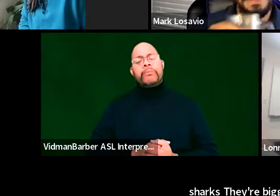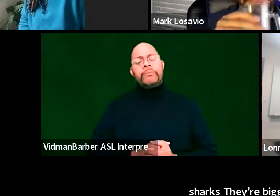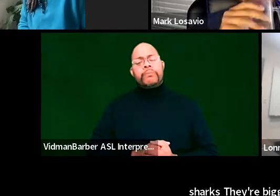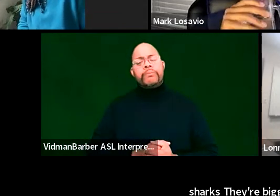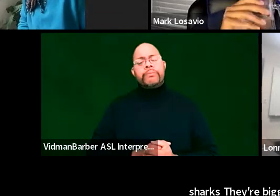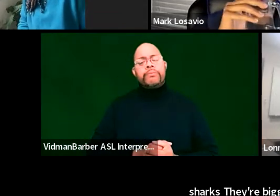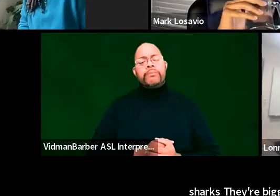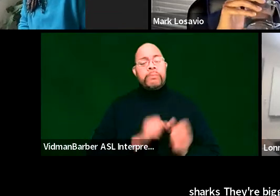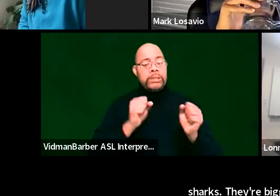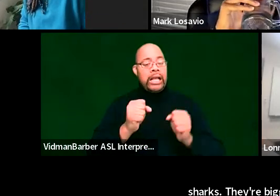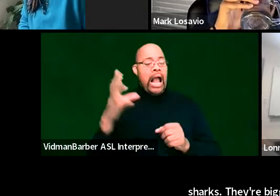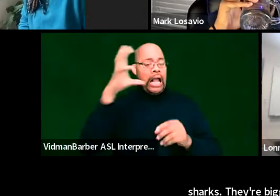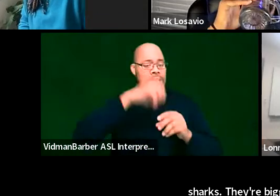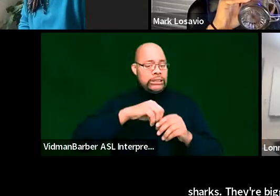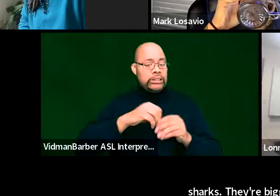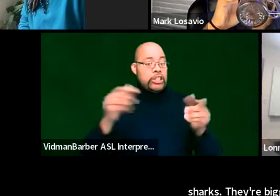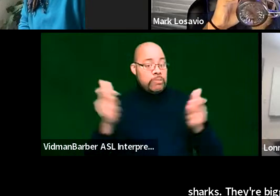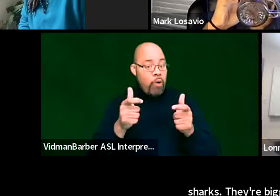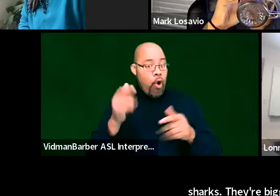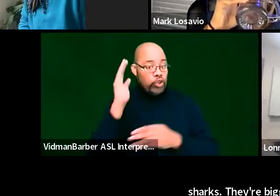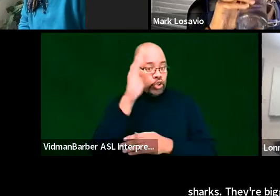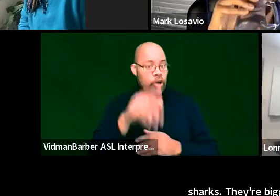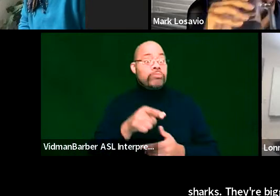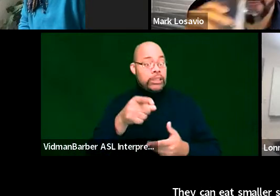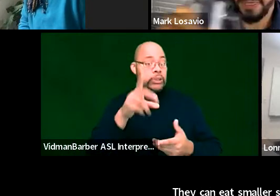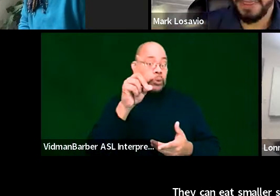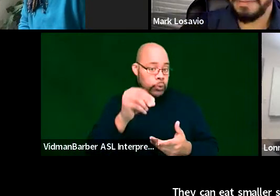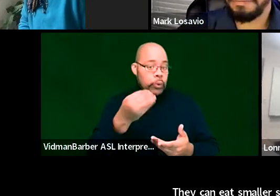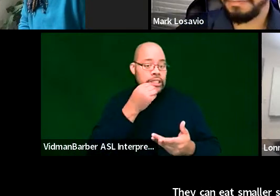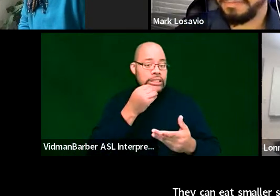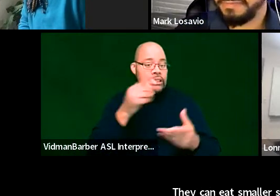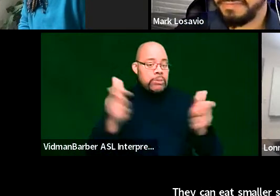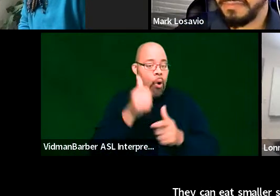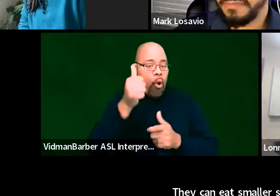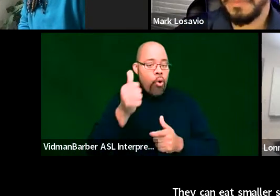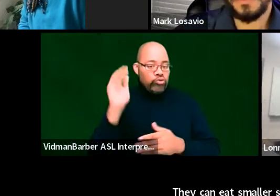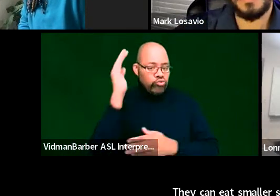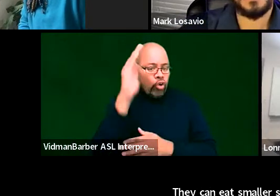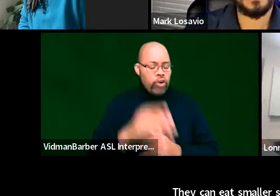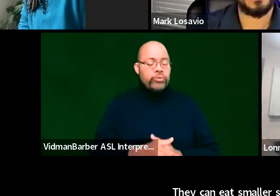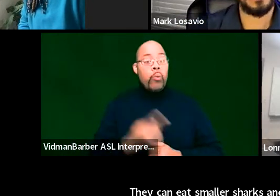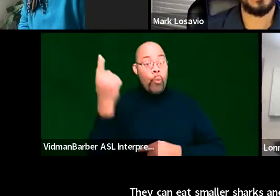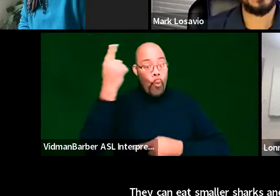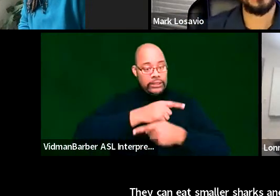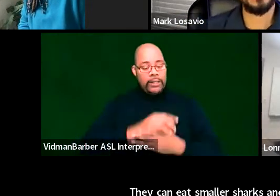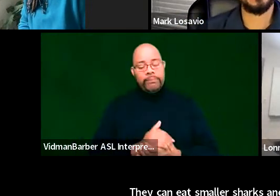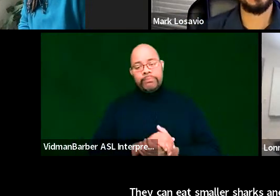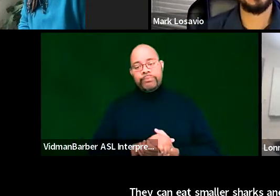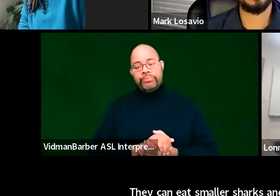They can eat smaller sharks and do eat smaller sharks. And